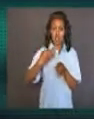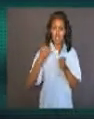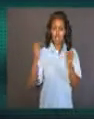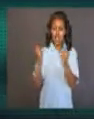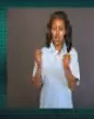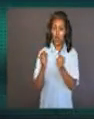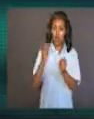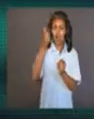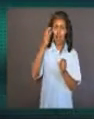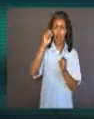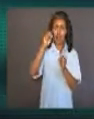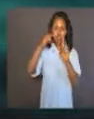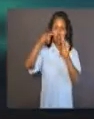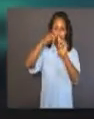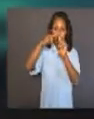cooler anode.